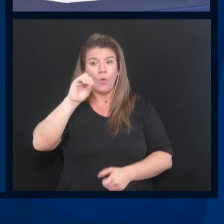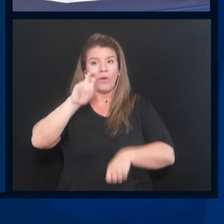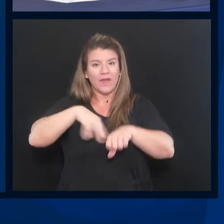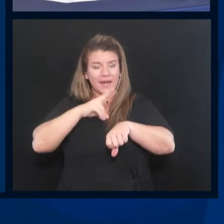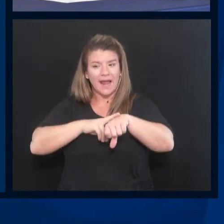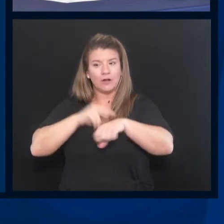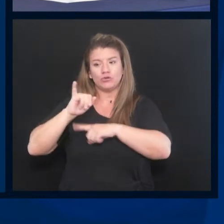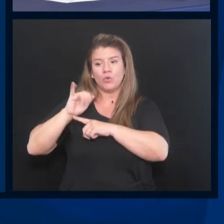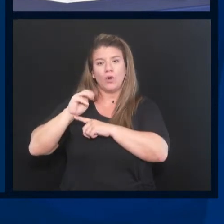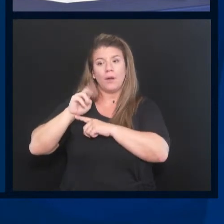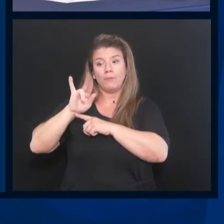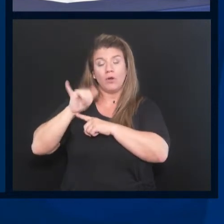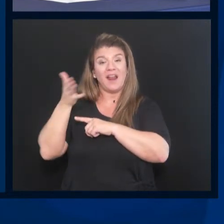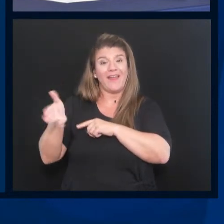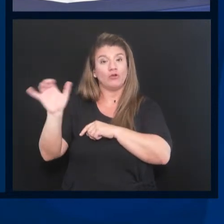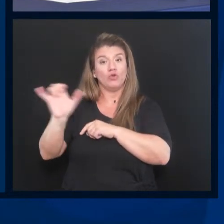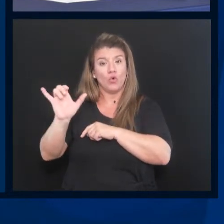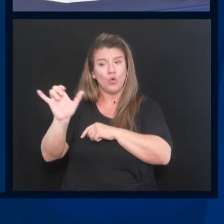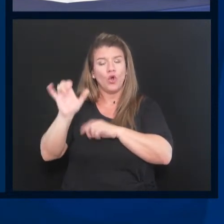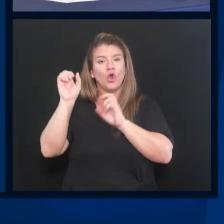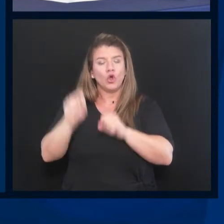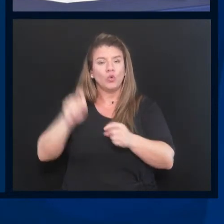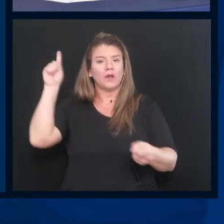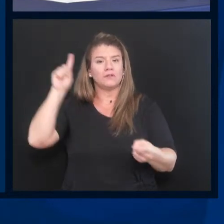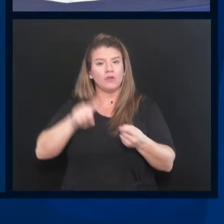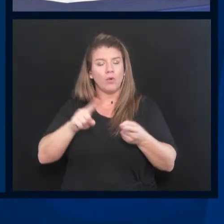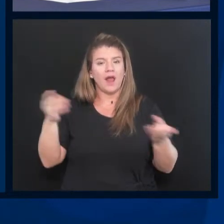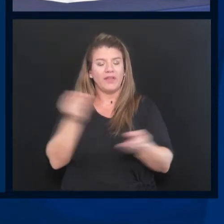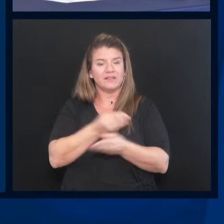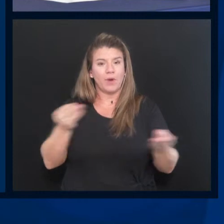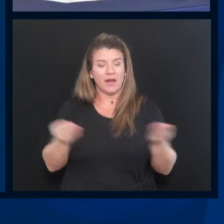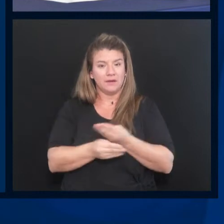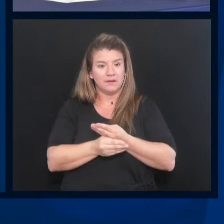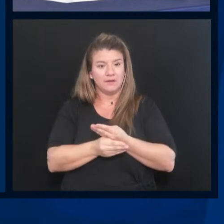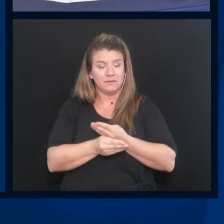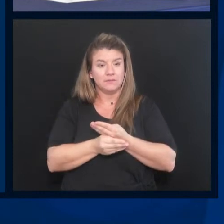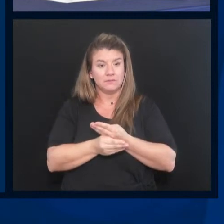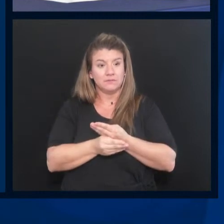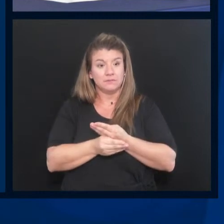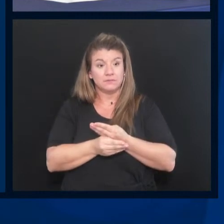immunity that's out there as well, that you could slow the spread of COVID-19.